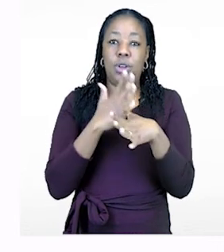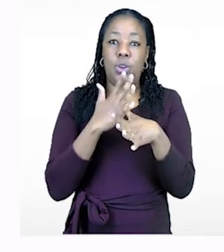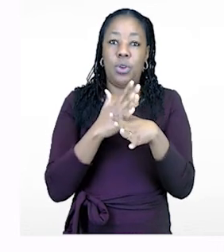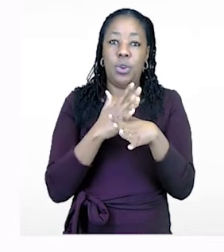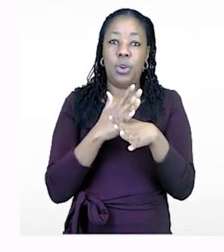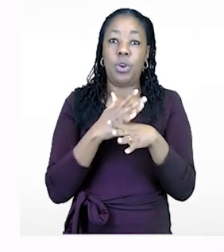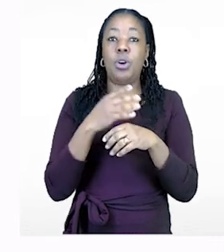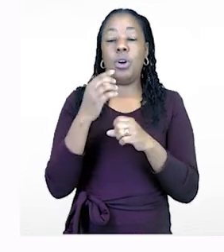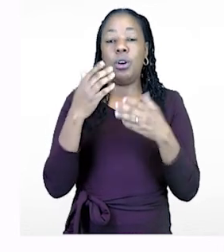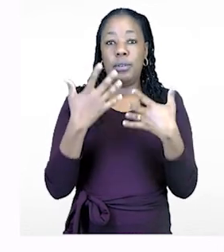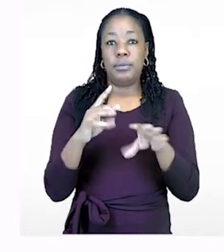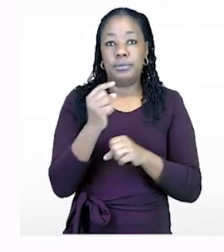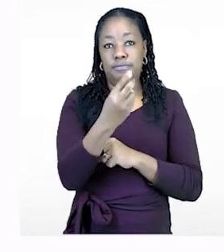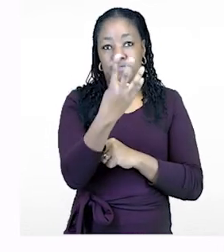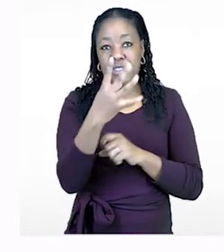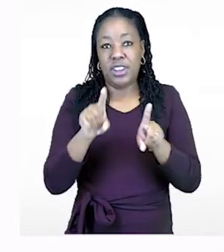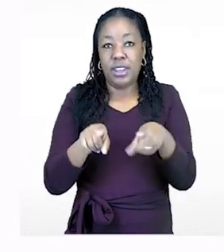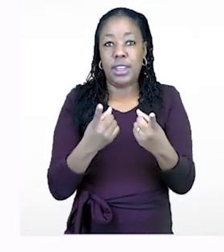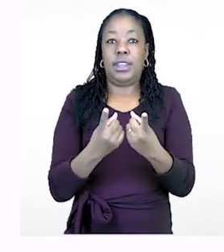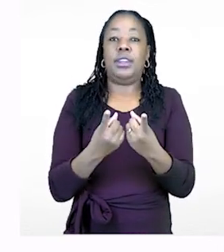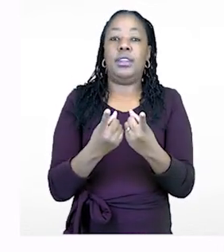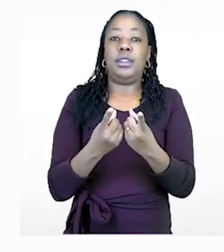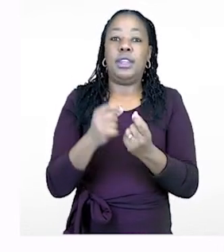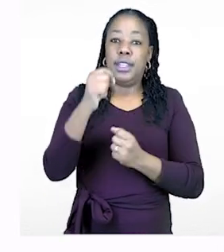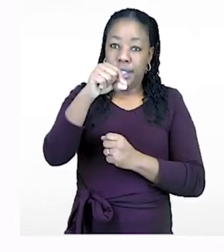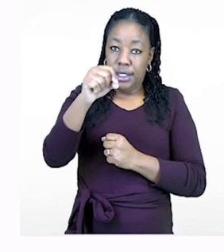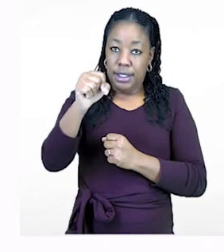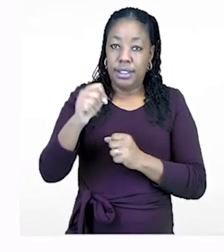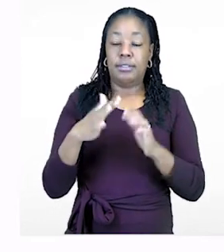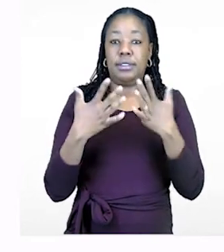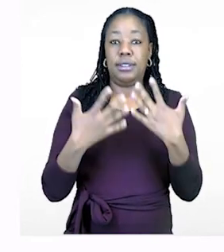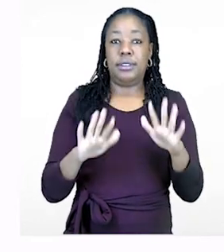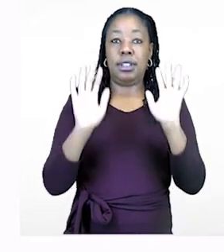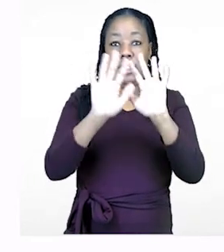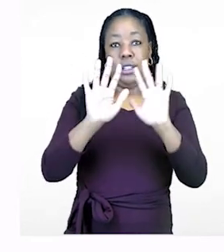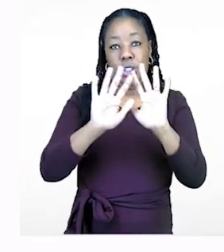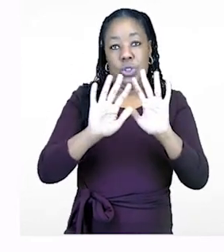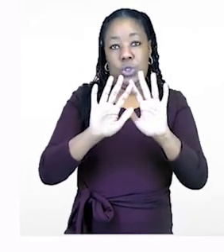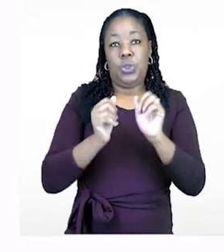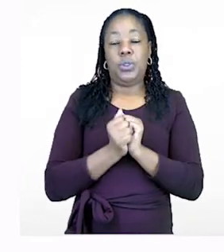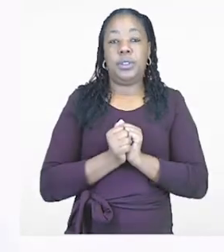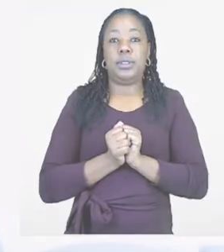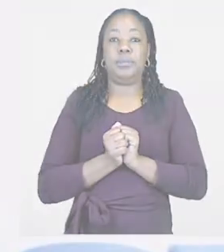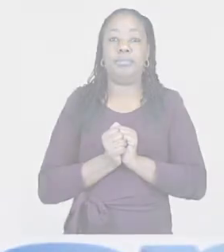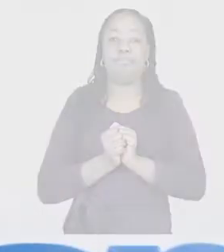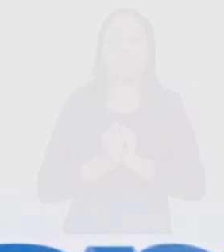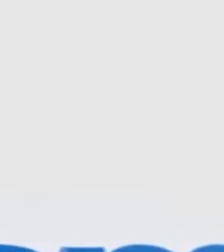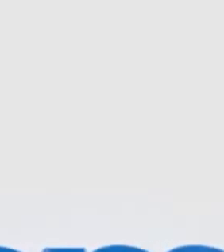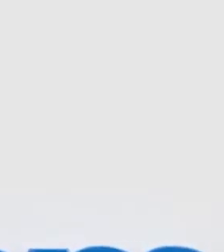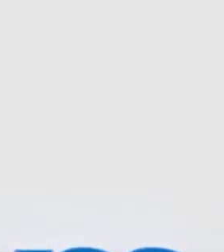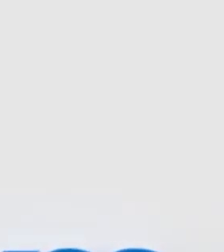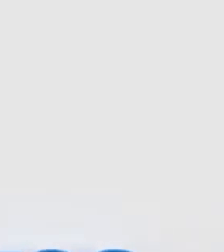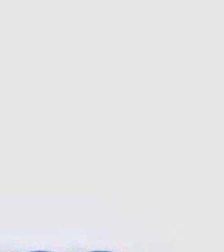there. And also, if you have time, you can color them as well. Good luck and enjoy yourselves.